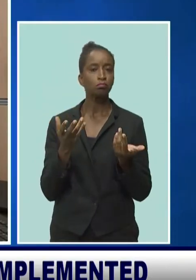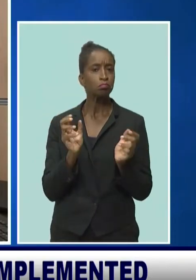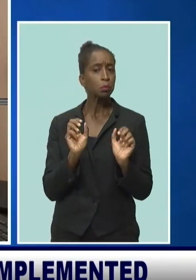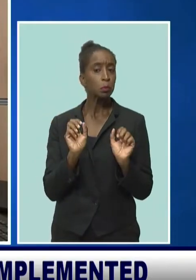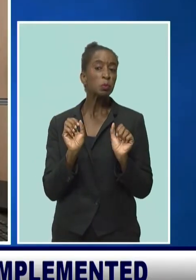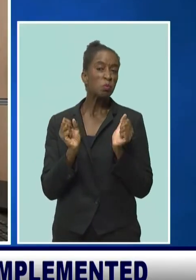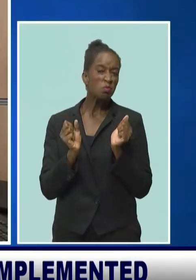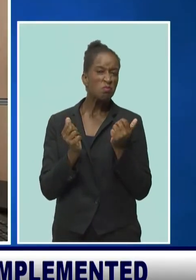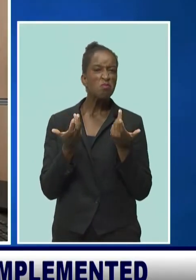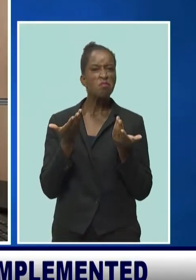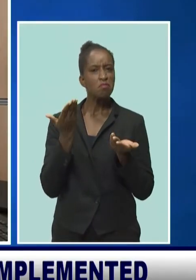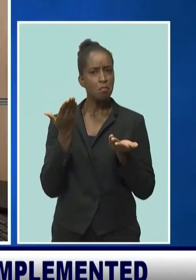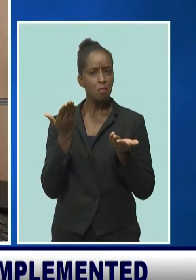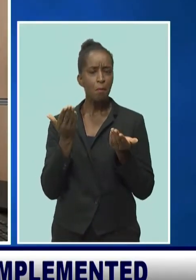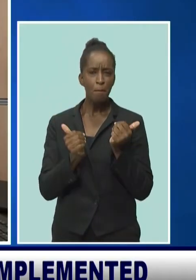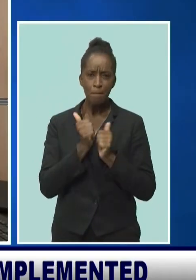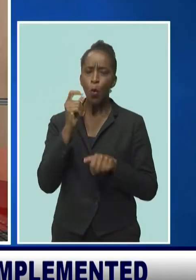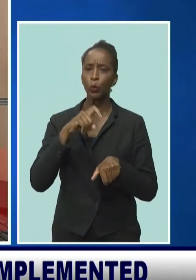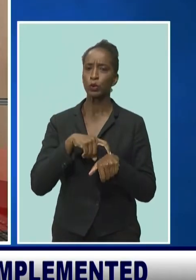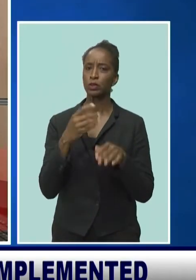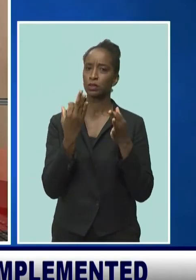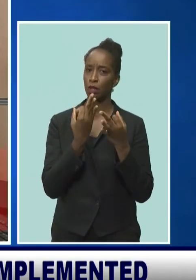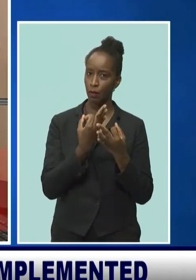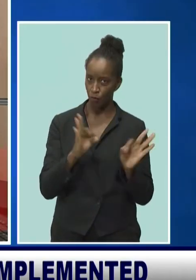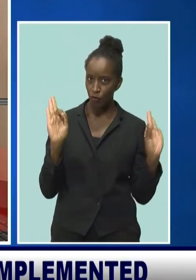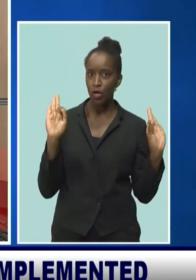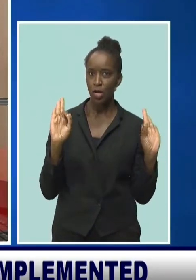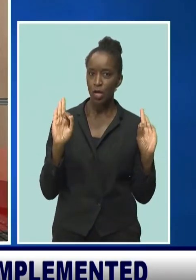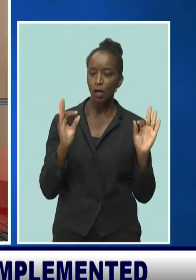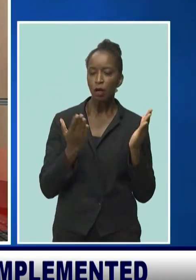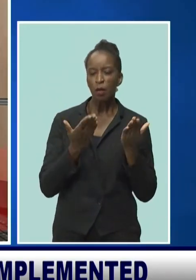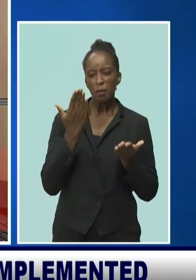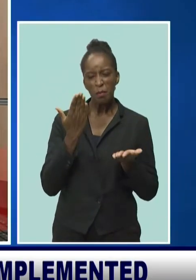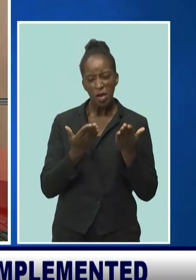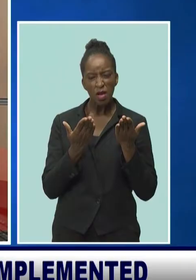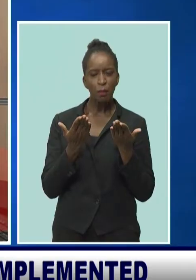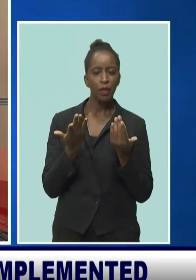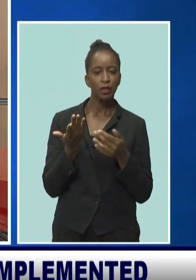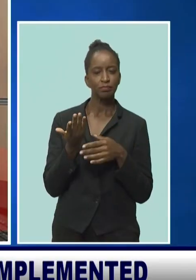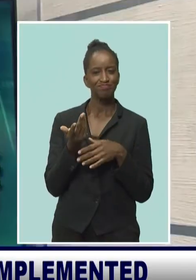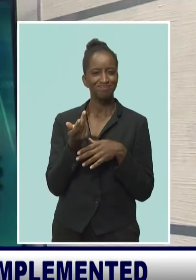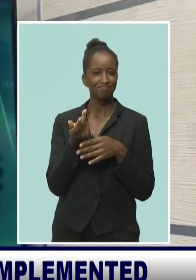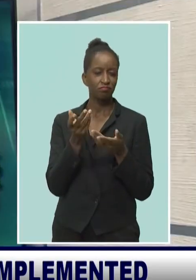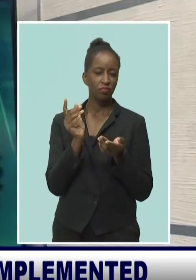have to pay is a small fee to get your handset unlocked to work on the new network.